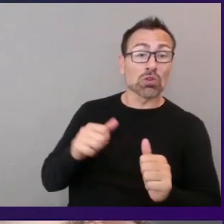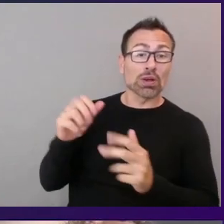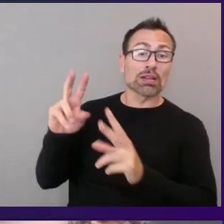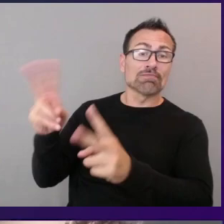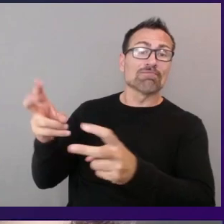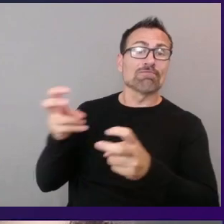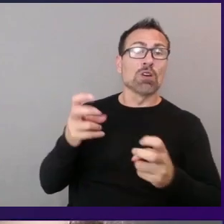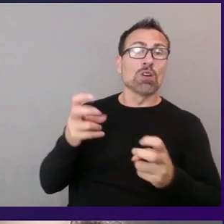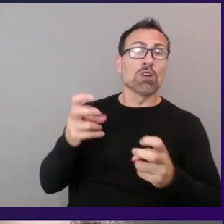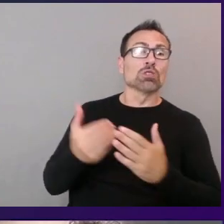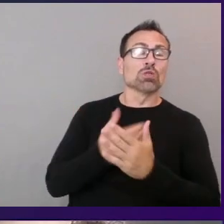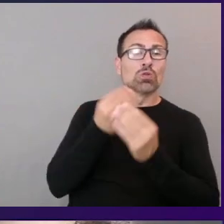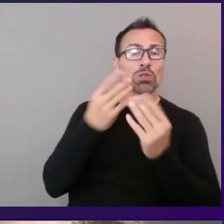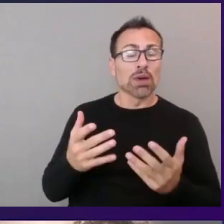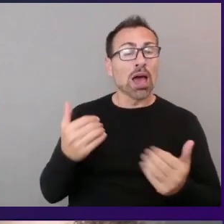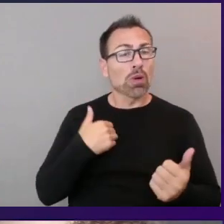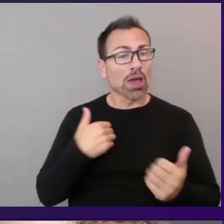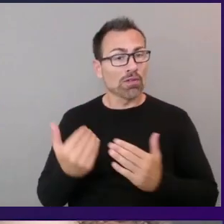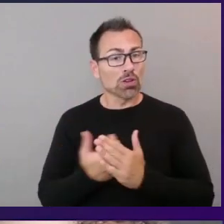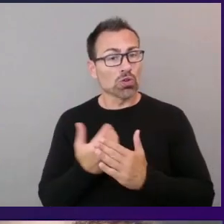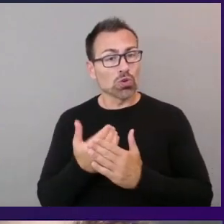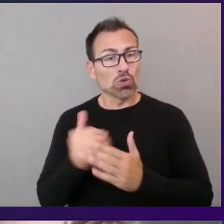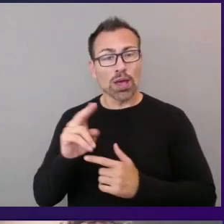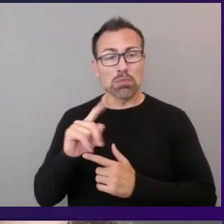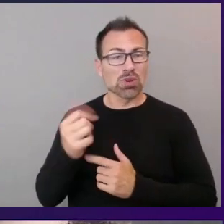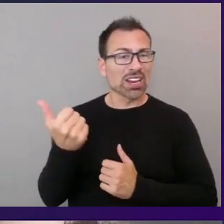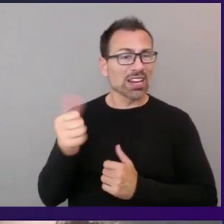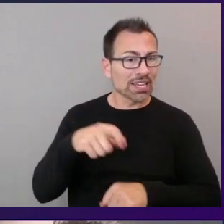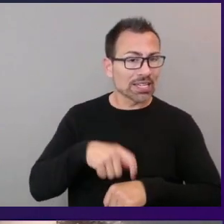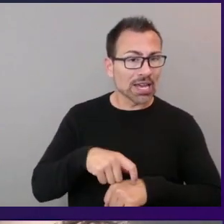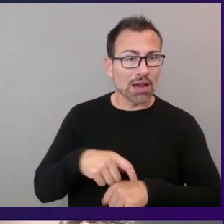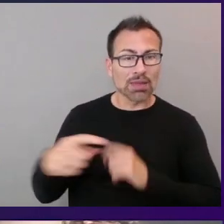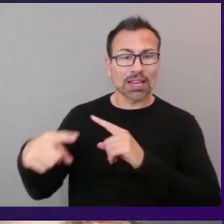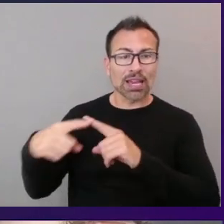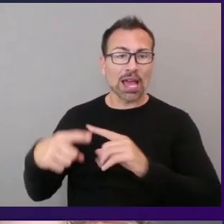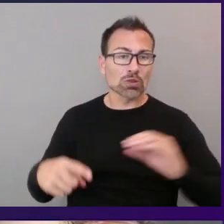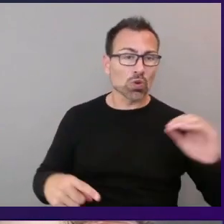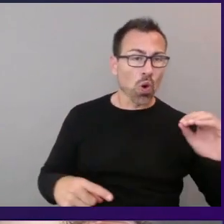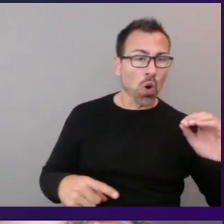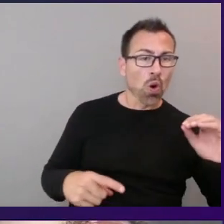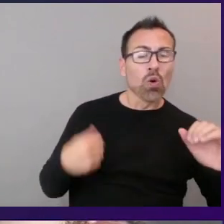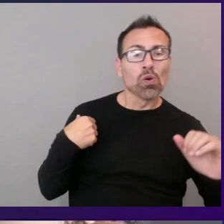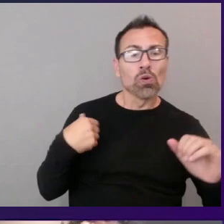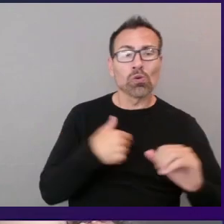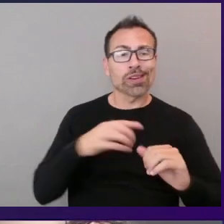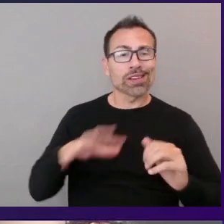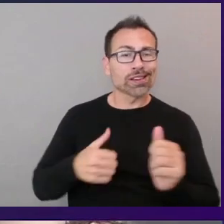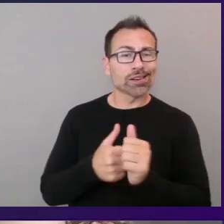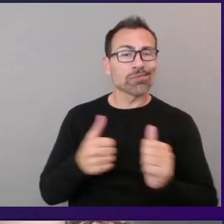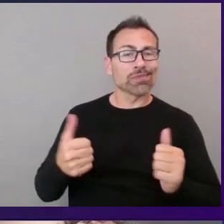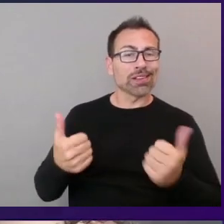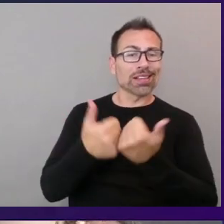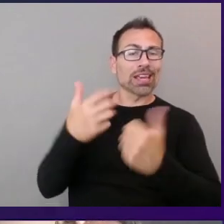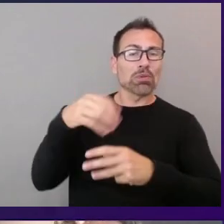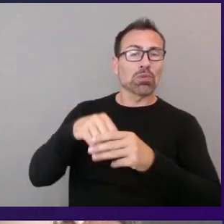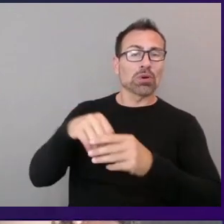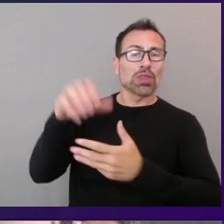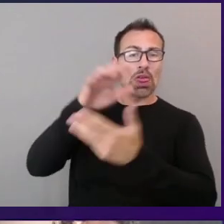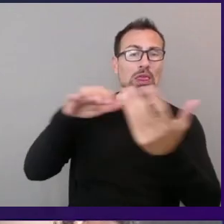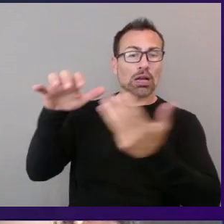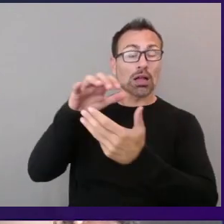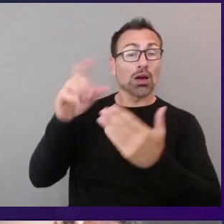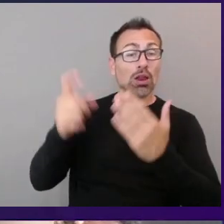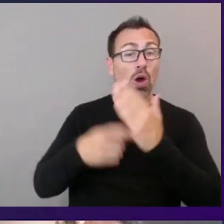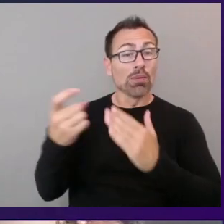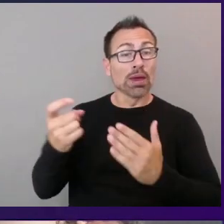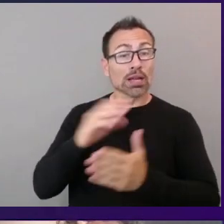new input, so an X or a no, we can update the game itself in the cloud, and automatically all clients